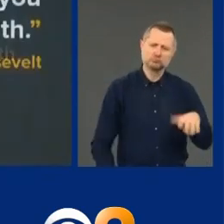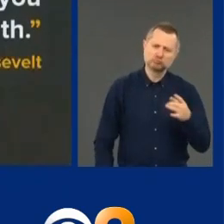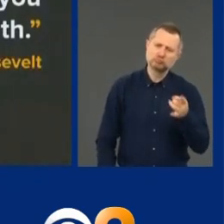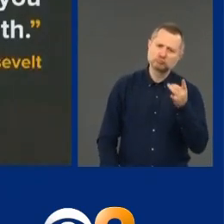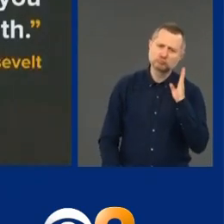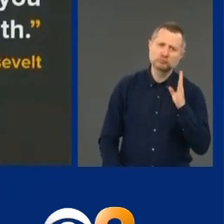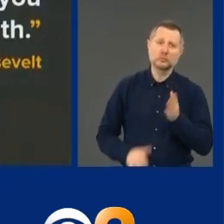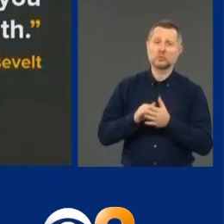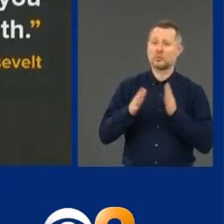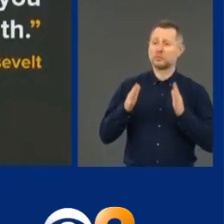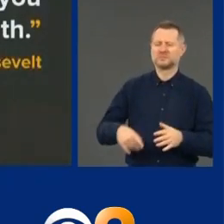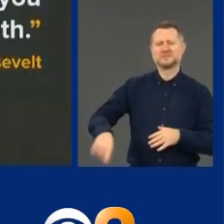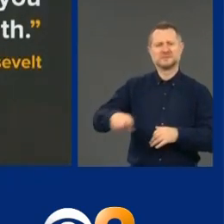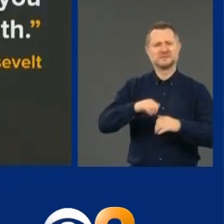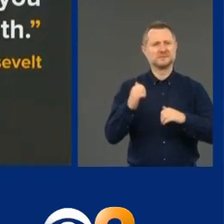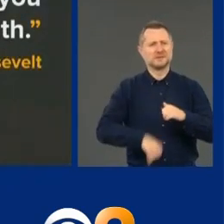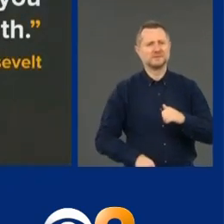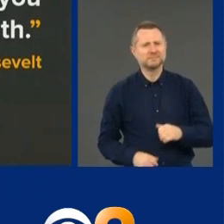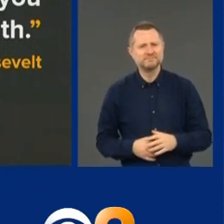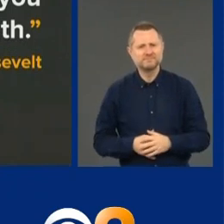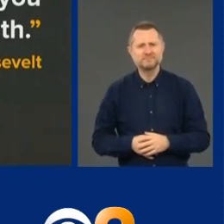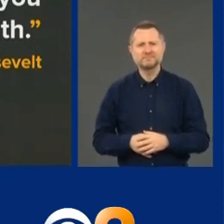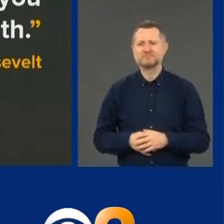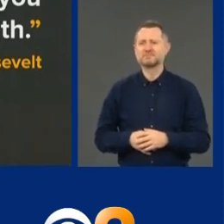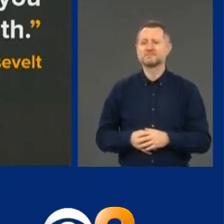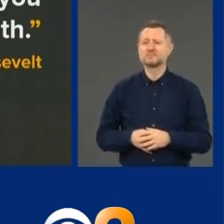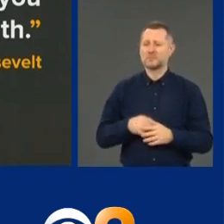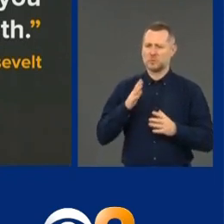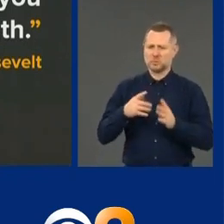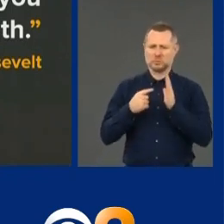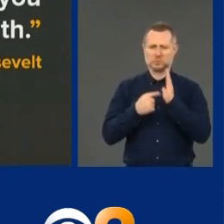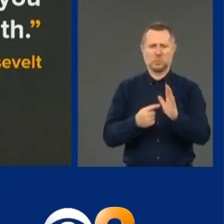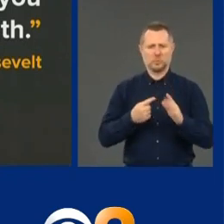tough. And we've shown how tough we are here.